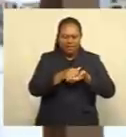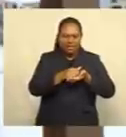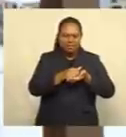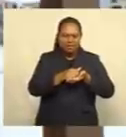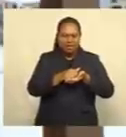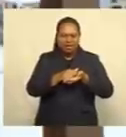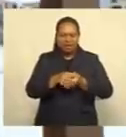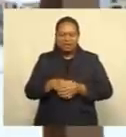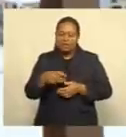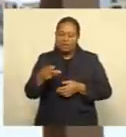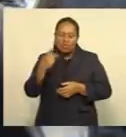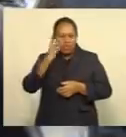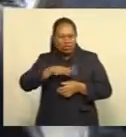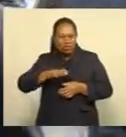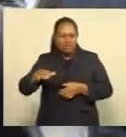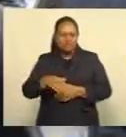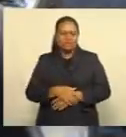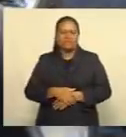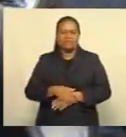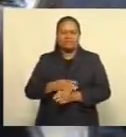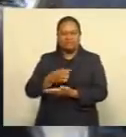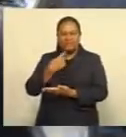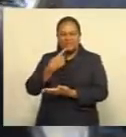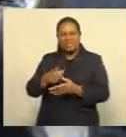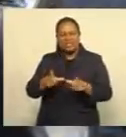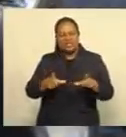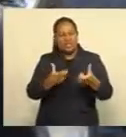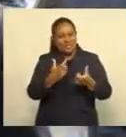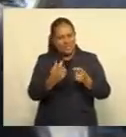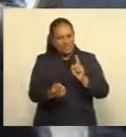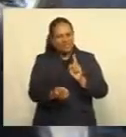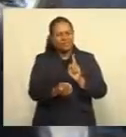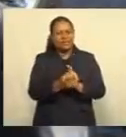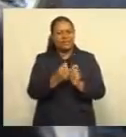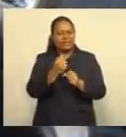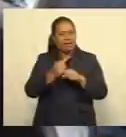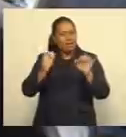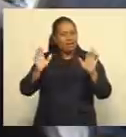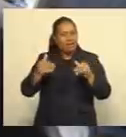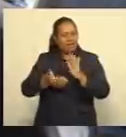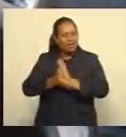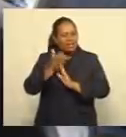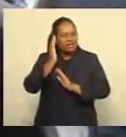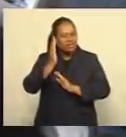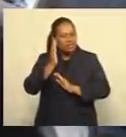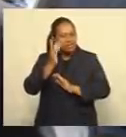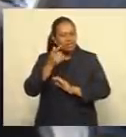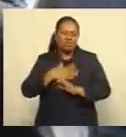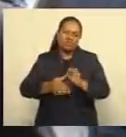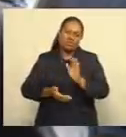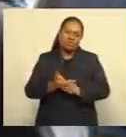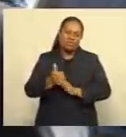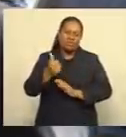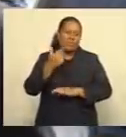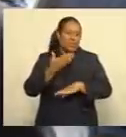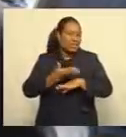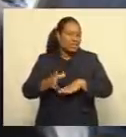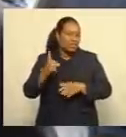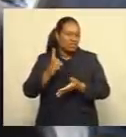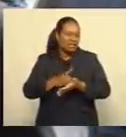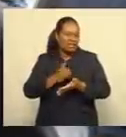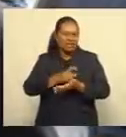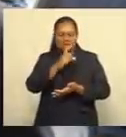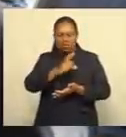our kids. Despite the challenges faced, Ngau Secondary School is determined to return when the new dates for the